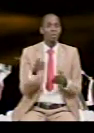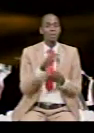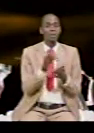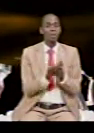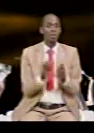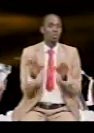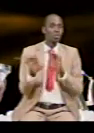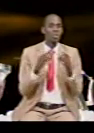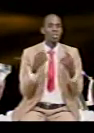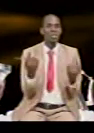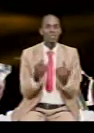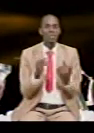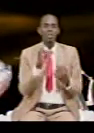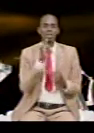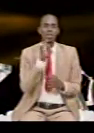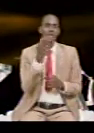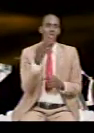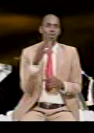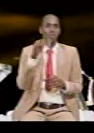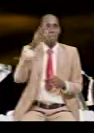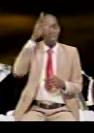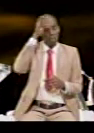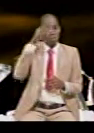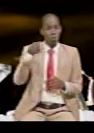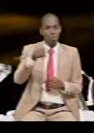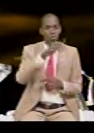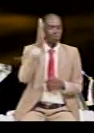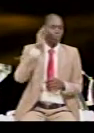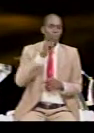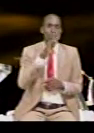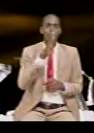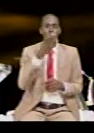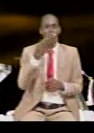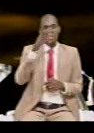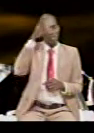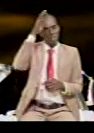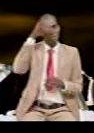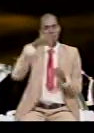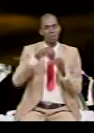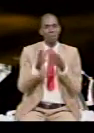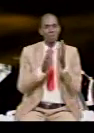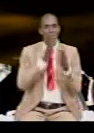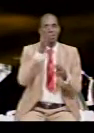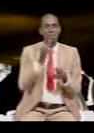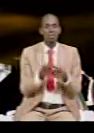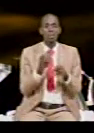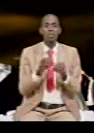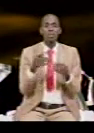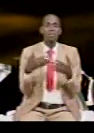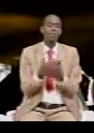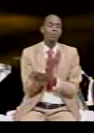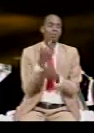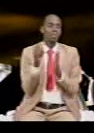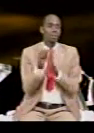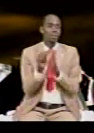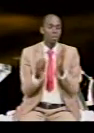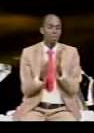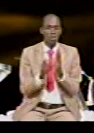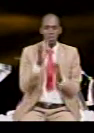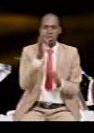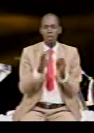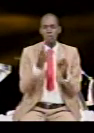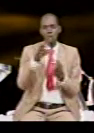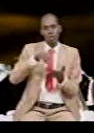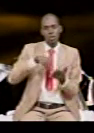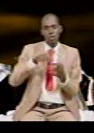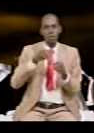sin is of the devil, and none of us will be of the devil in Jesus' name. In the New Testament, if you read in